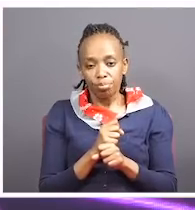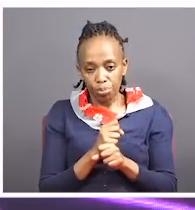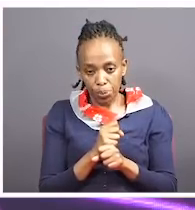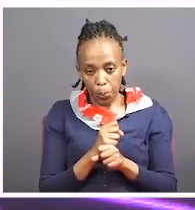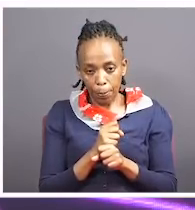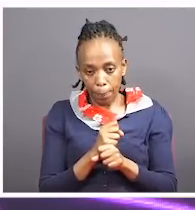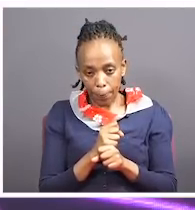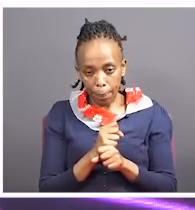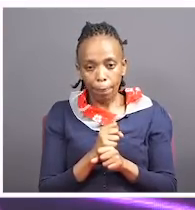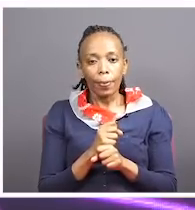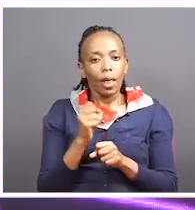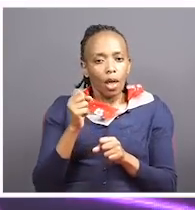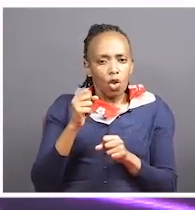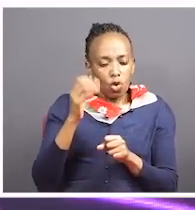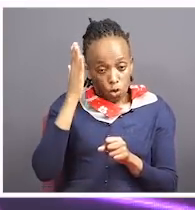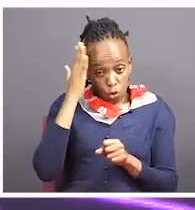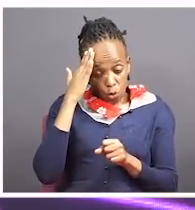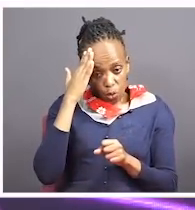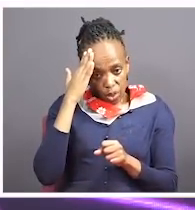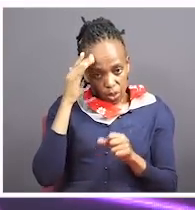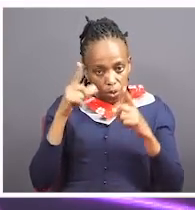word, underline the word whatever.